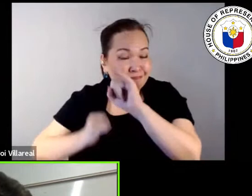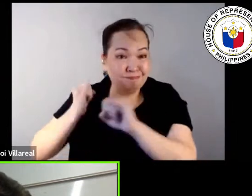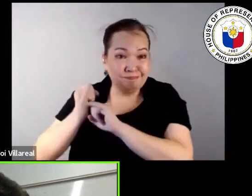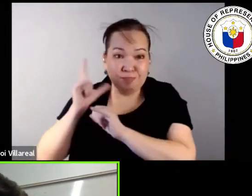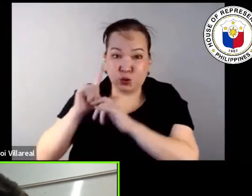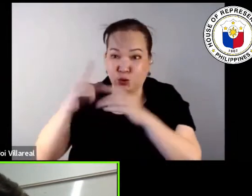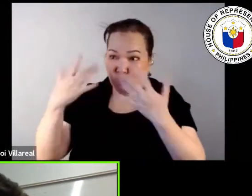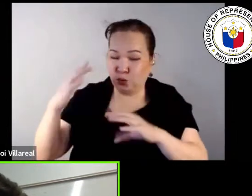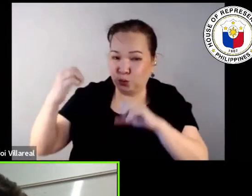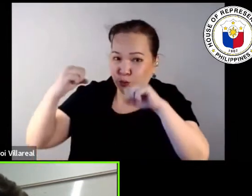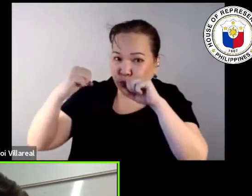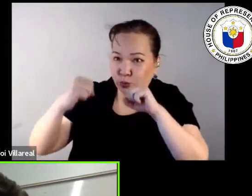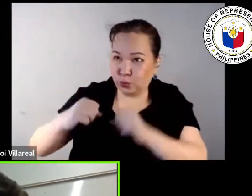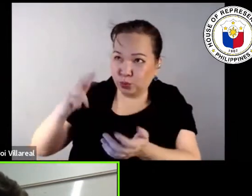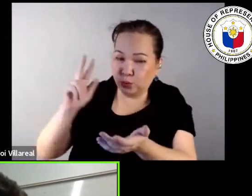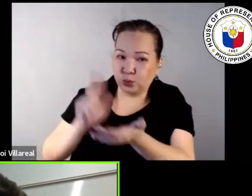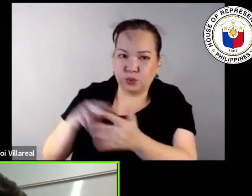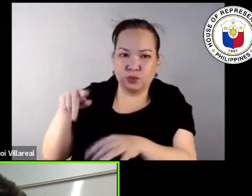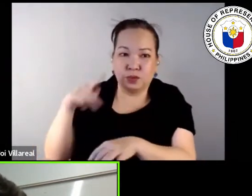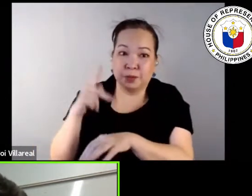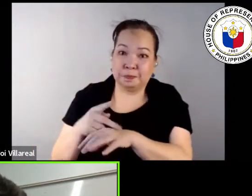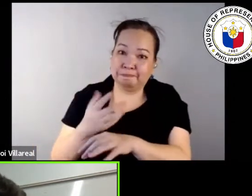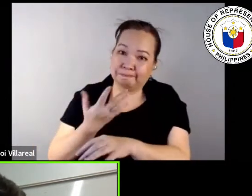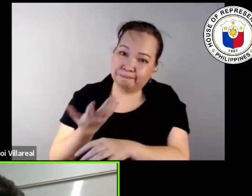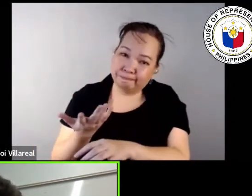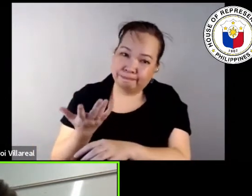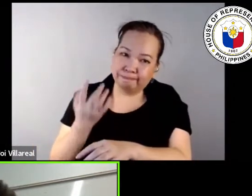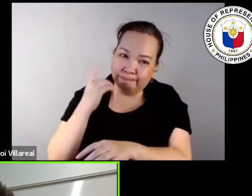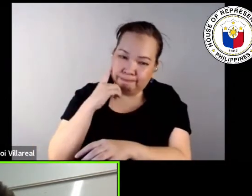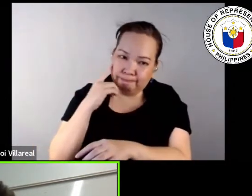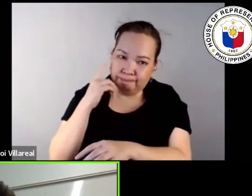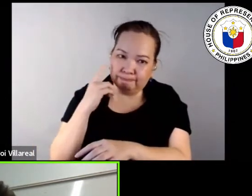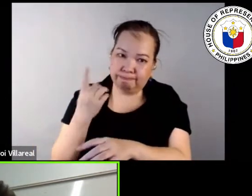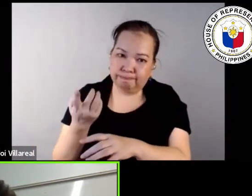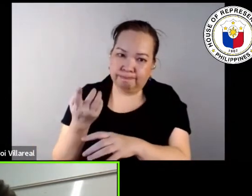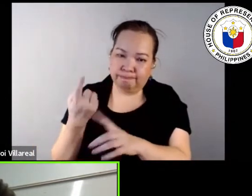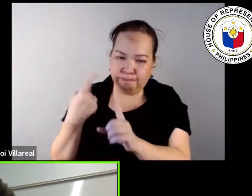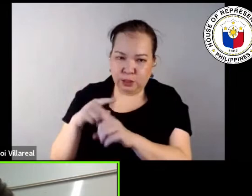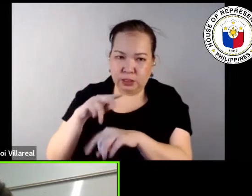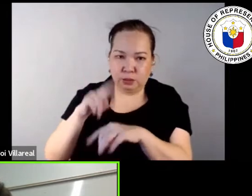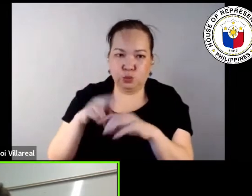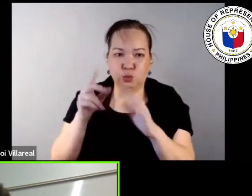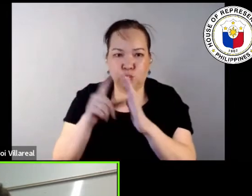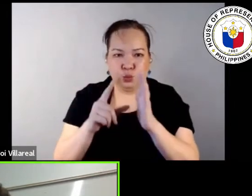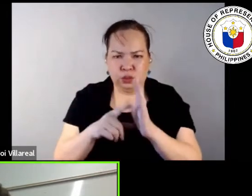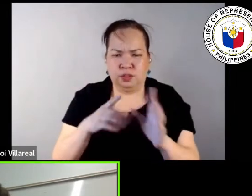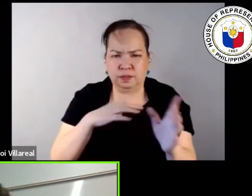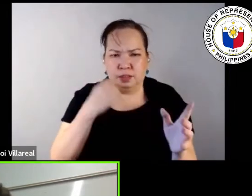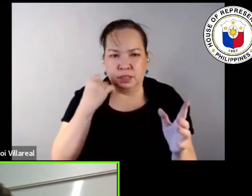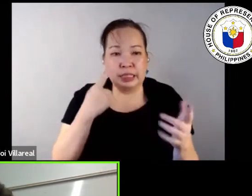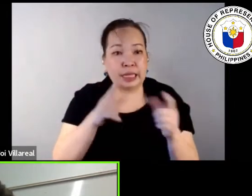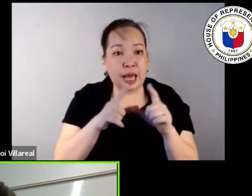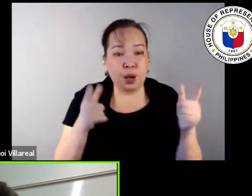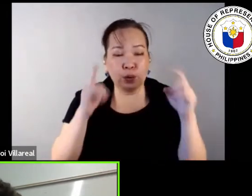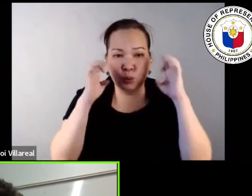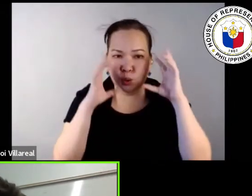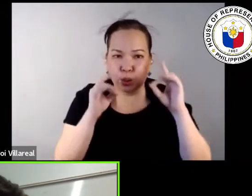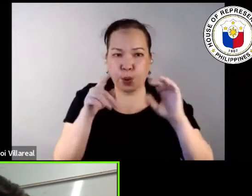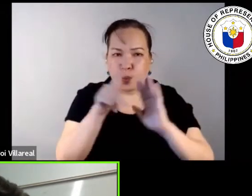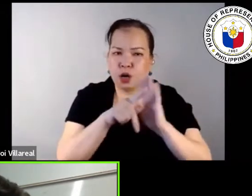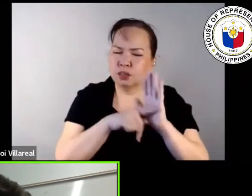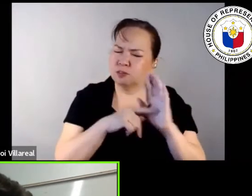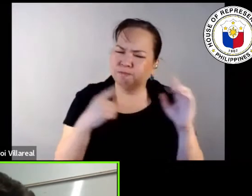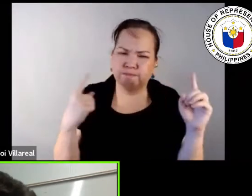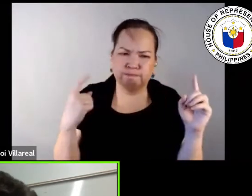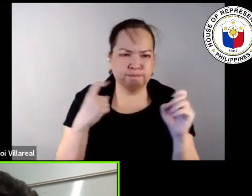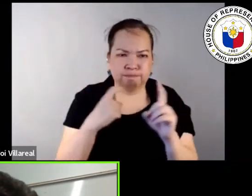Philippines has agreed to, as well as its own national laws. So I understand that language education policy is a very